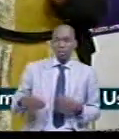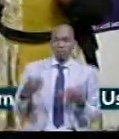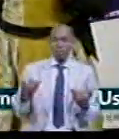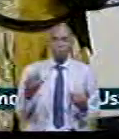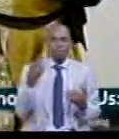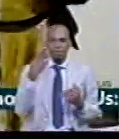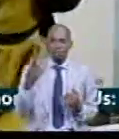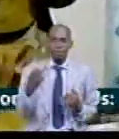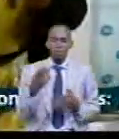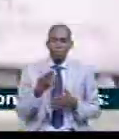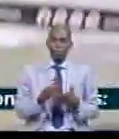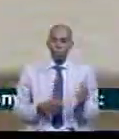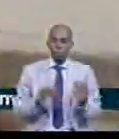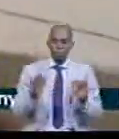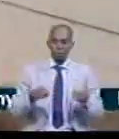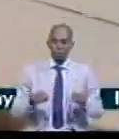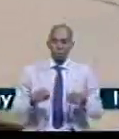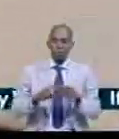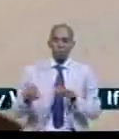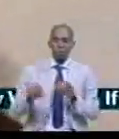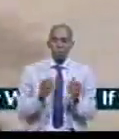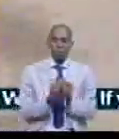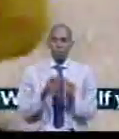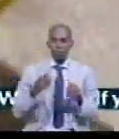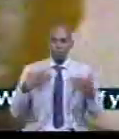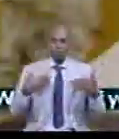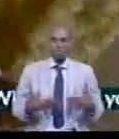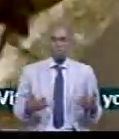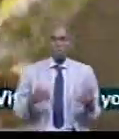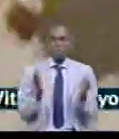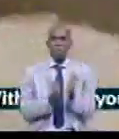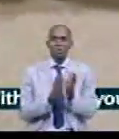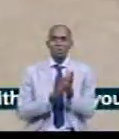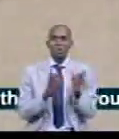Pacho, can you walk for us? Praise the Lord.